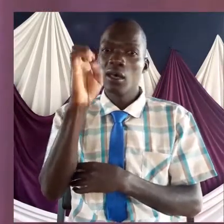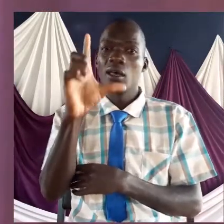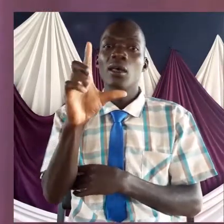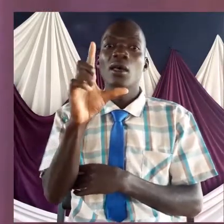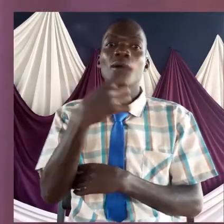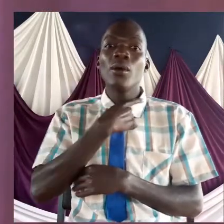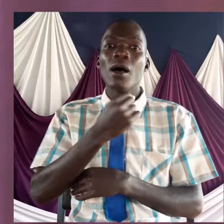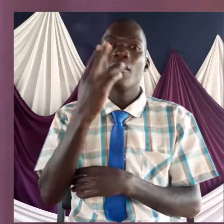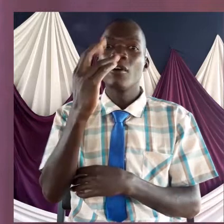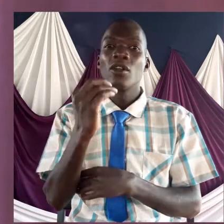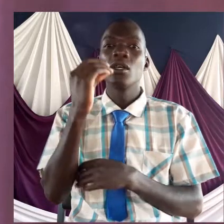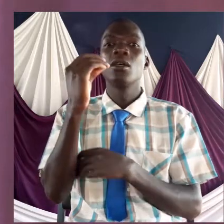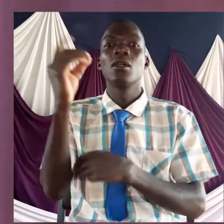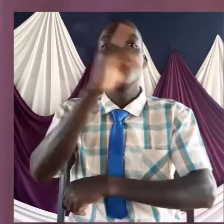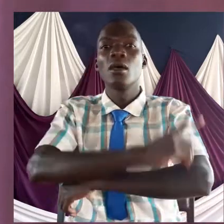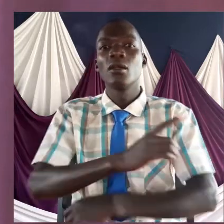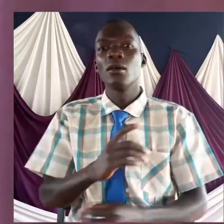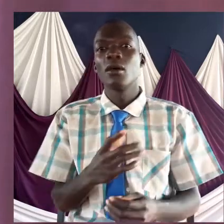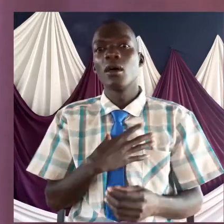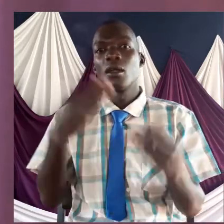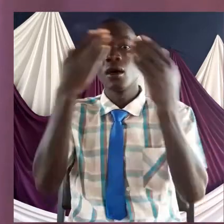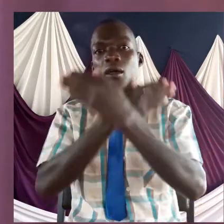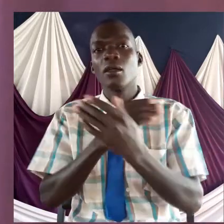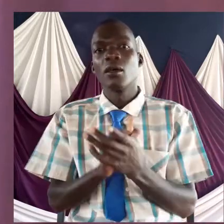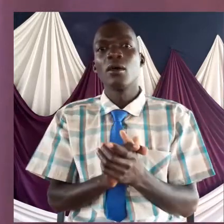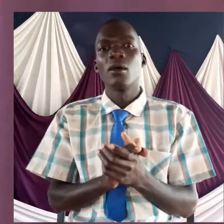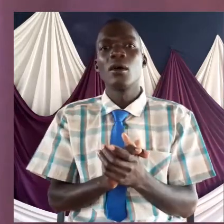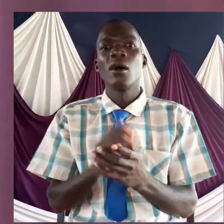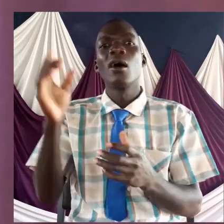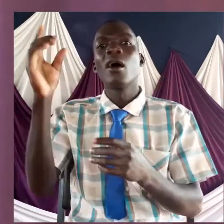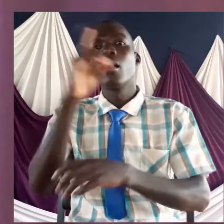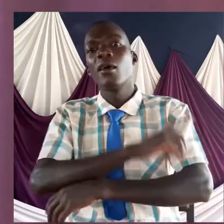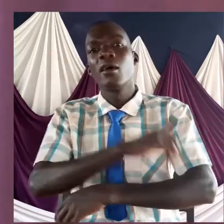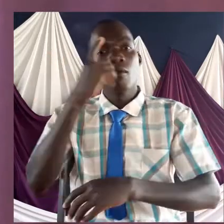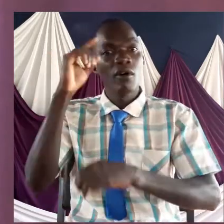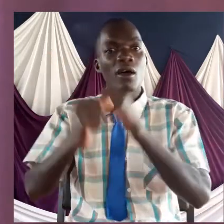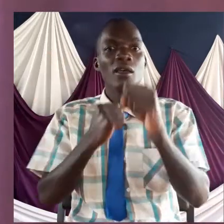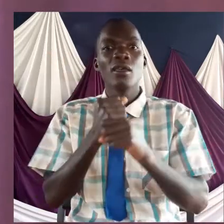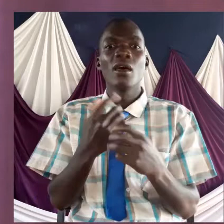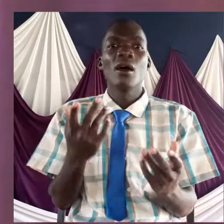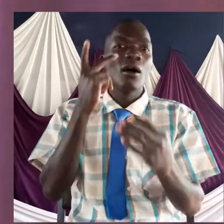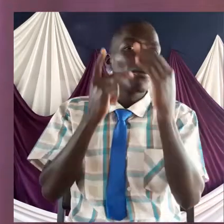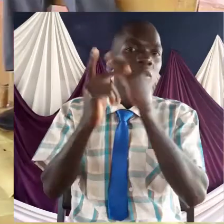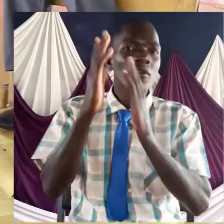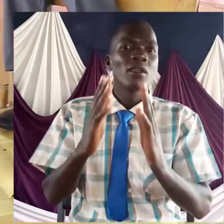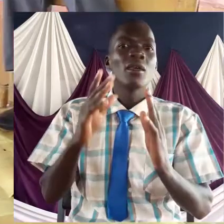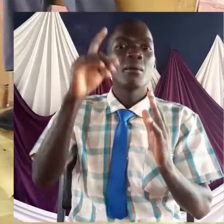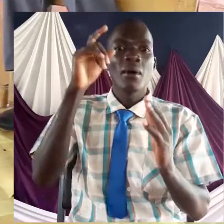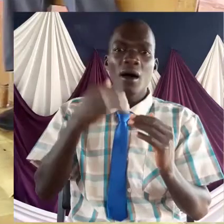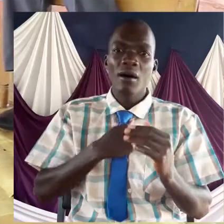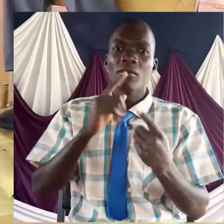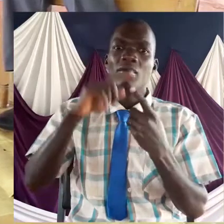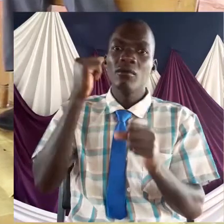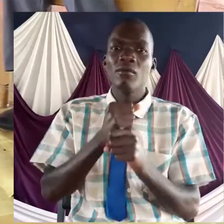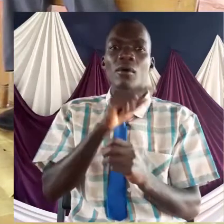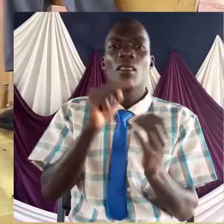40 days, right? A day for a year. Did the prophet have to do this for